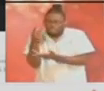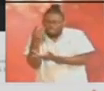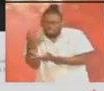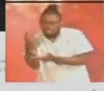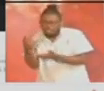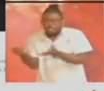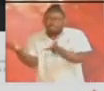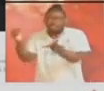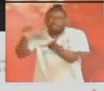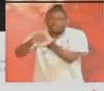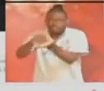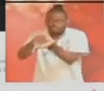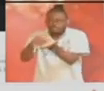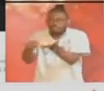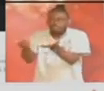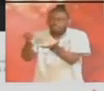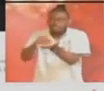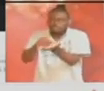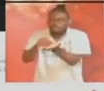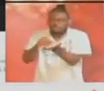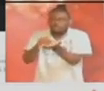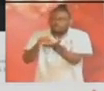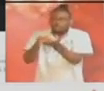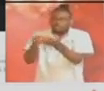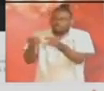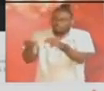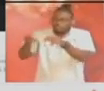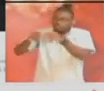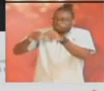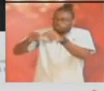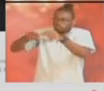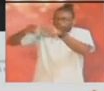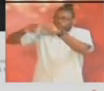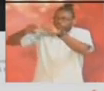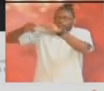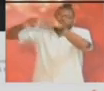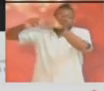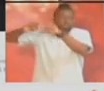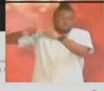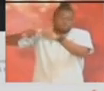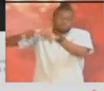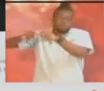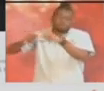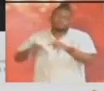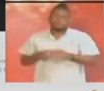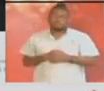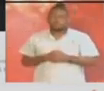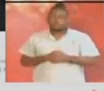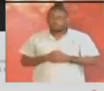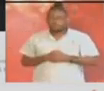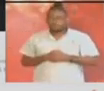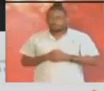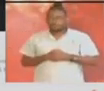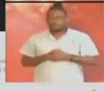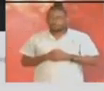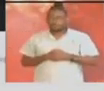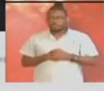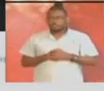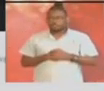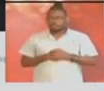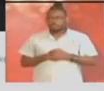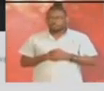slope of that graph projected moving towards the end of this month. So next slide,